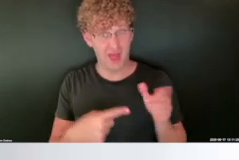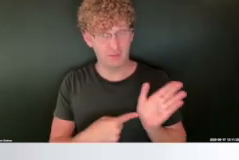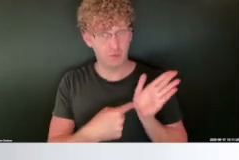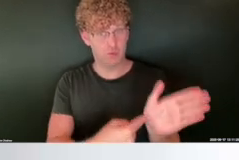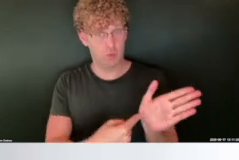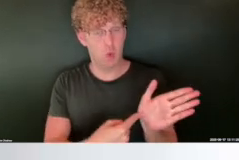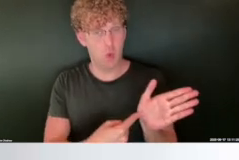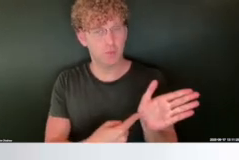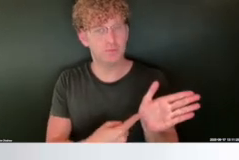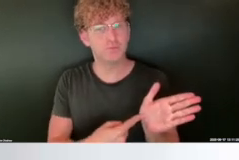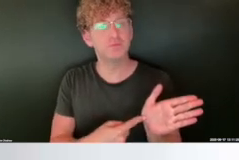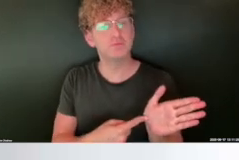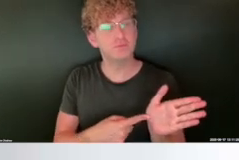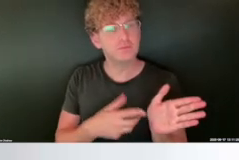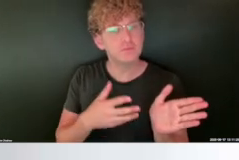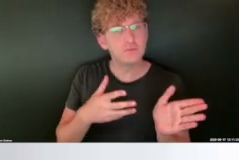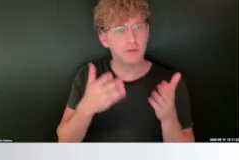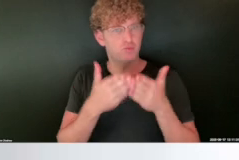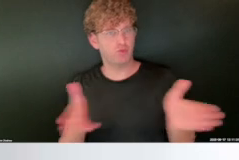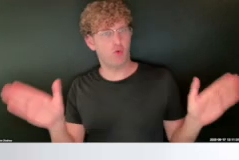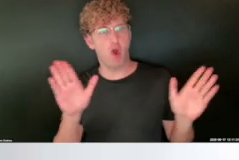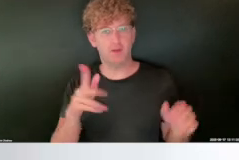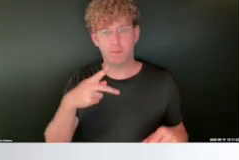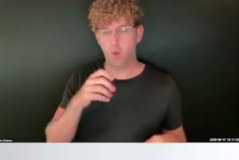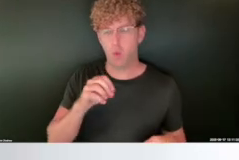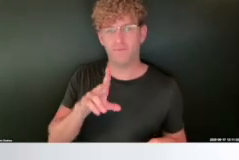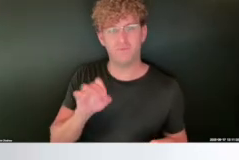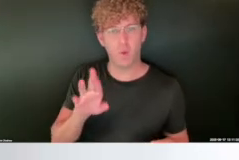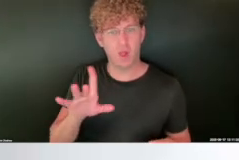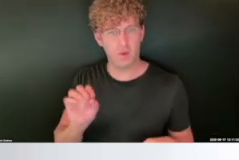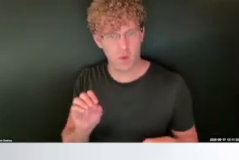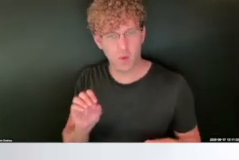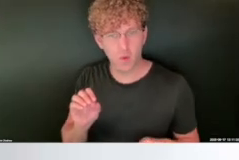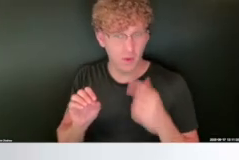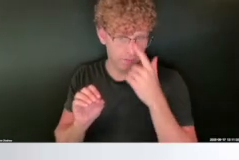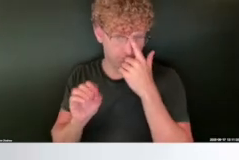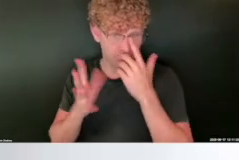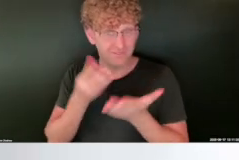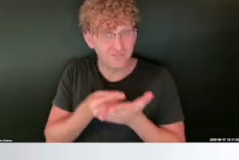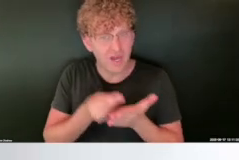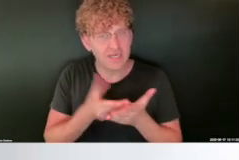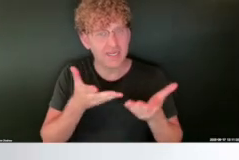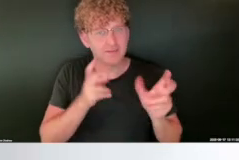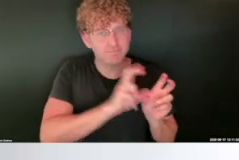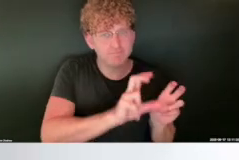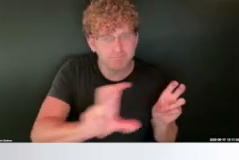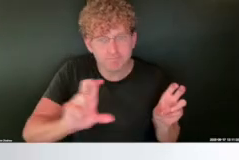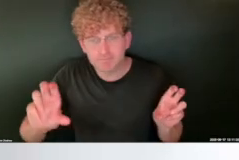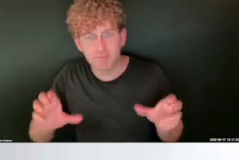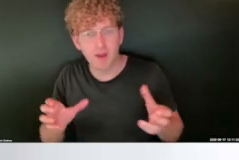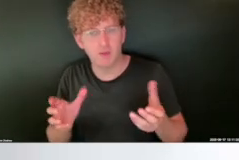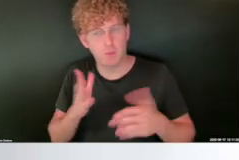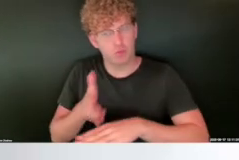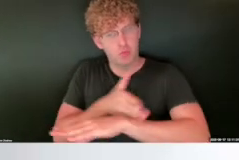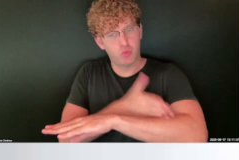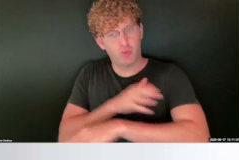improve air quality, enhance community protection, and reduce greenhouse gas emissions. Today's